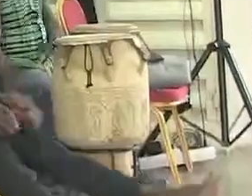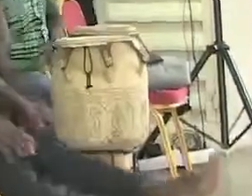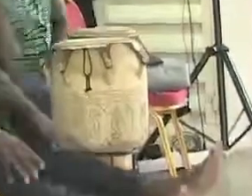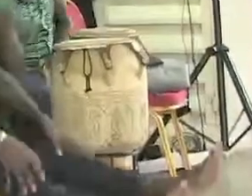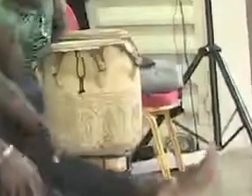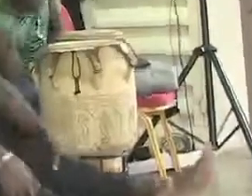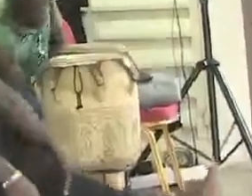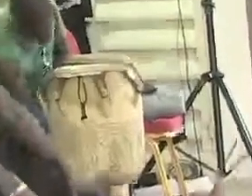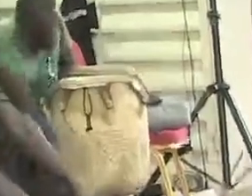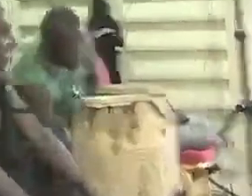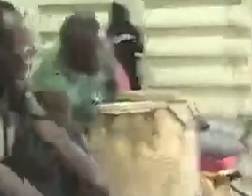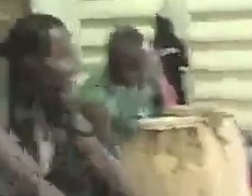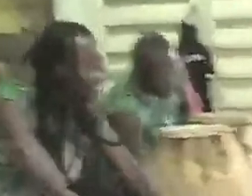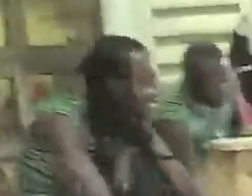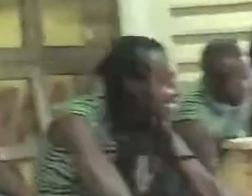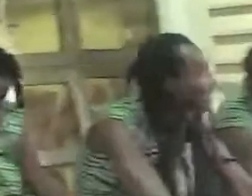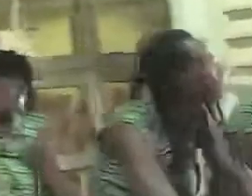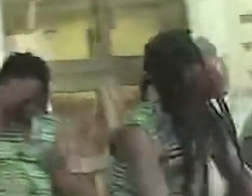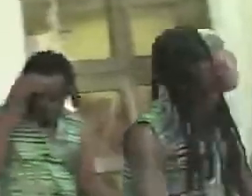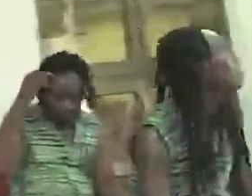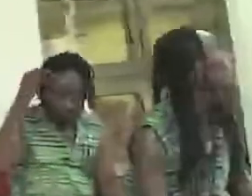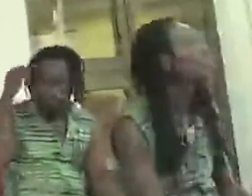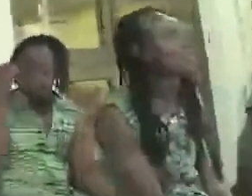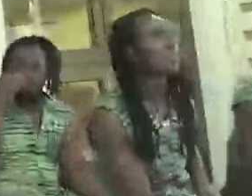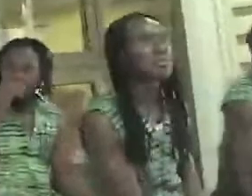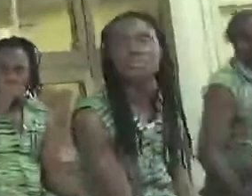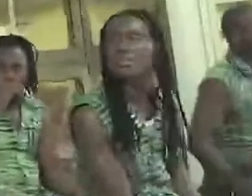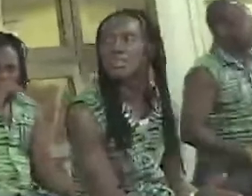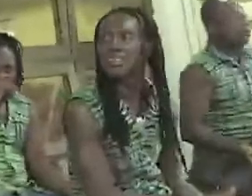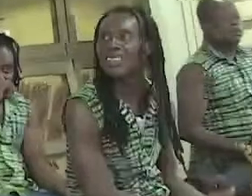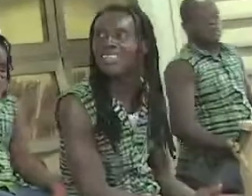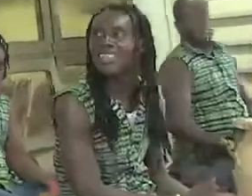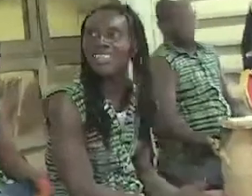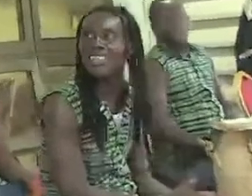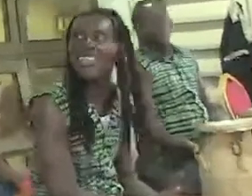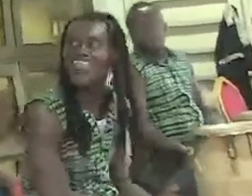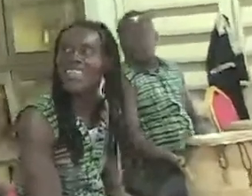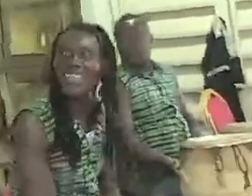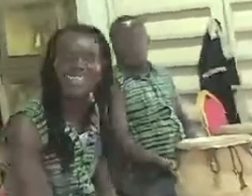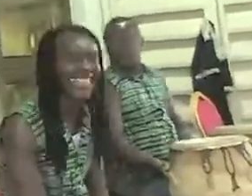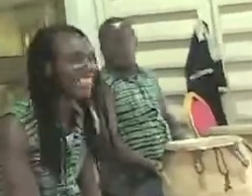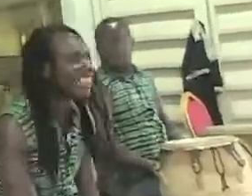Glory be to God. Oh, are you not clapping for God? Oh.